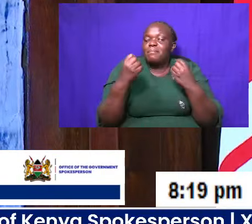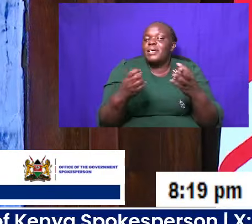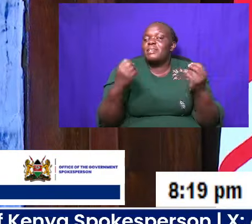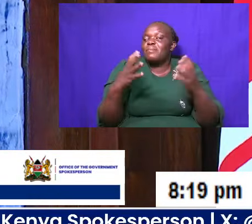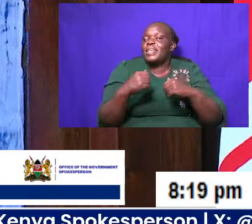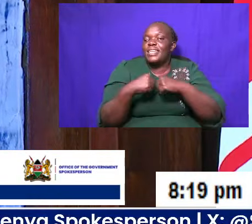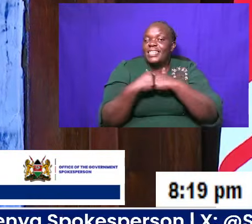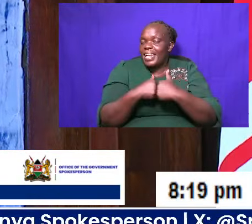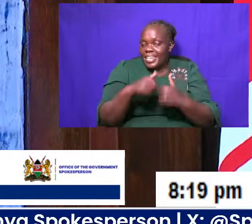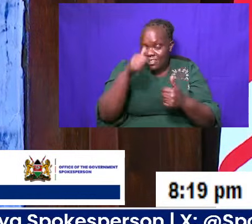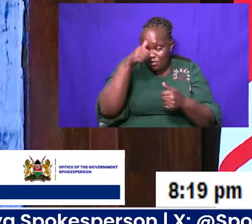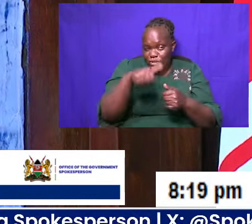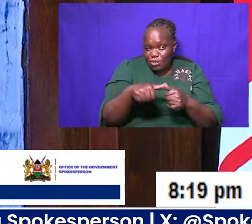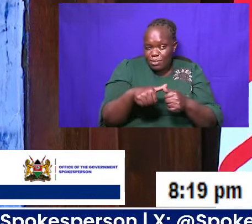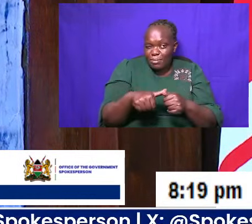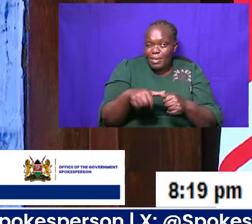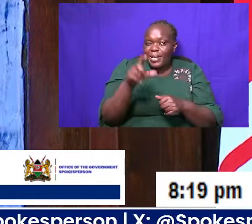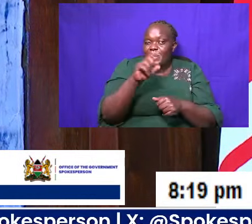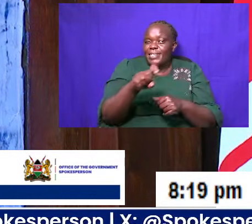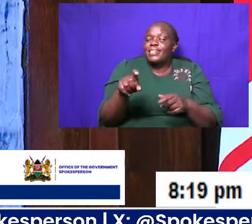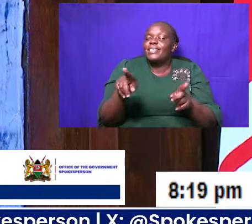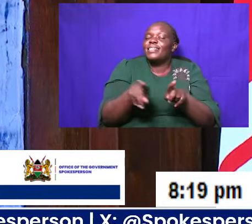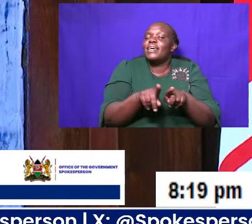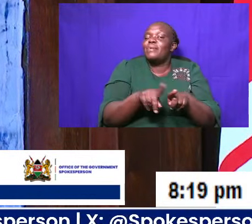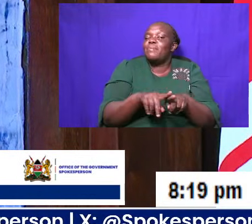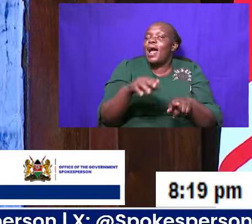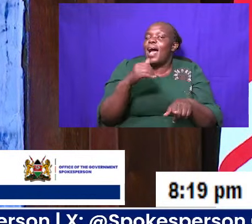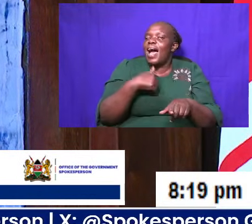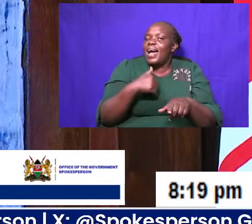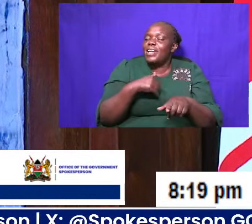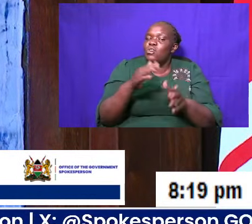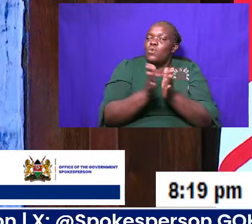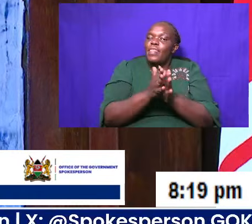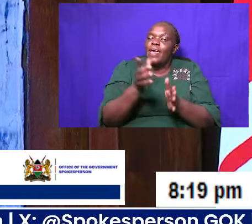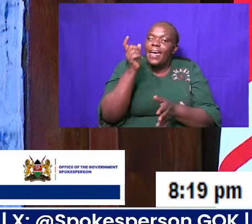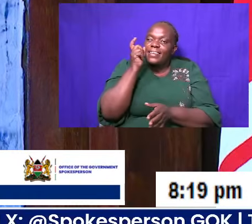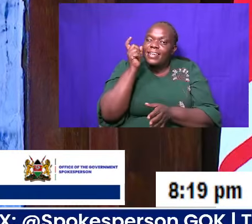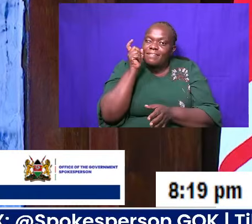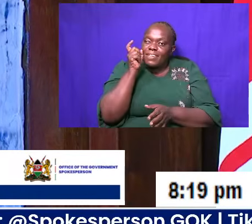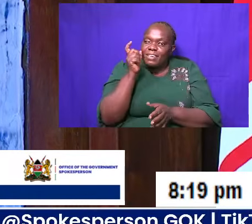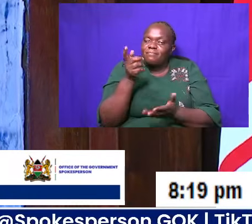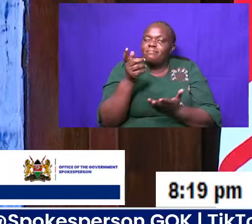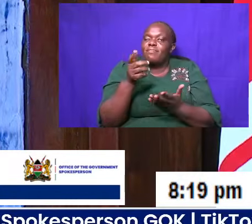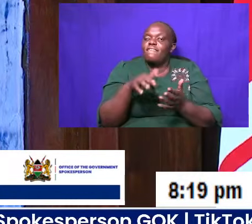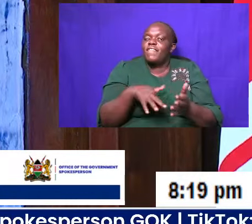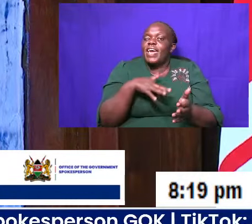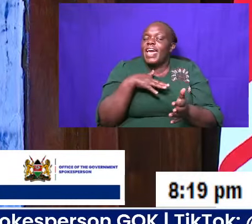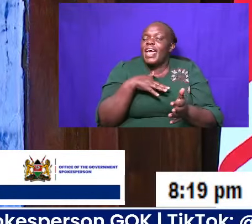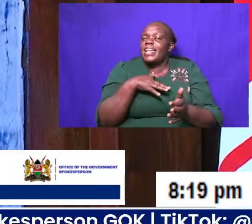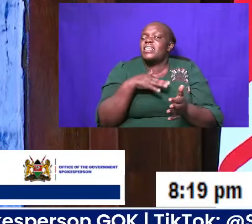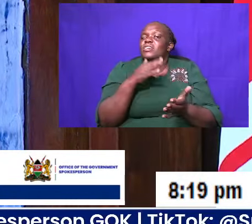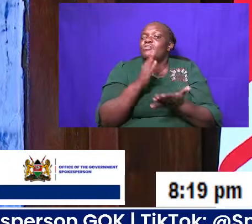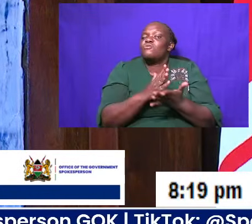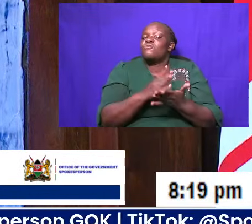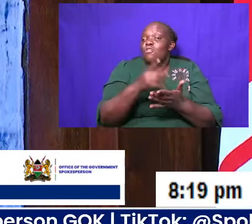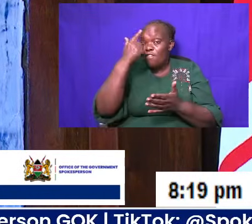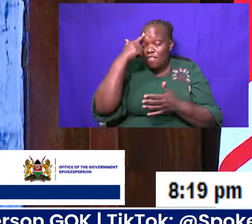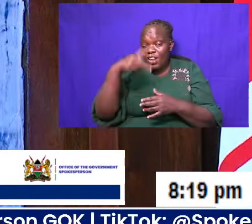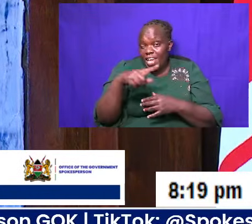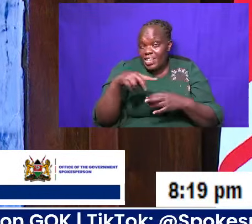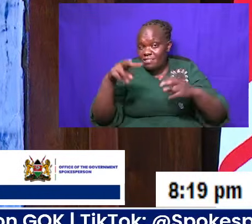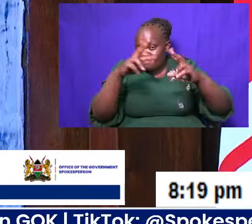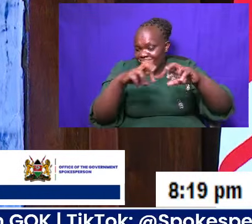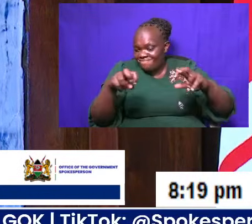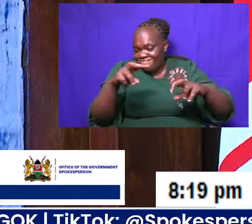you remember the history we have had with HIV, I felt this need for us to really look into